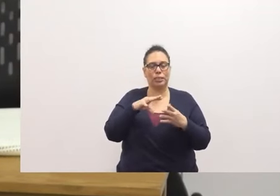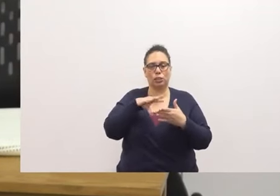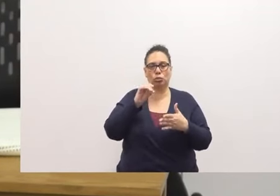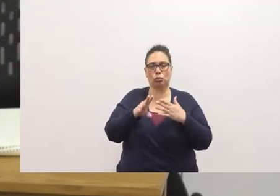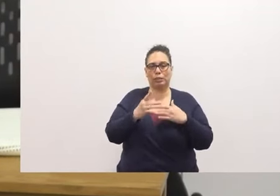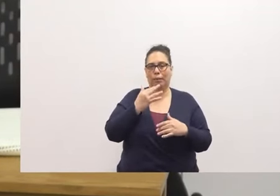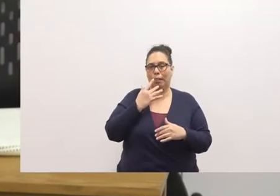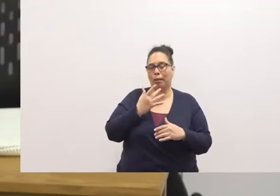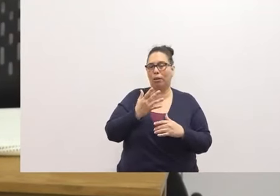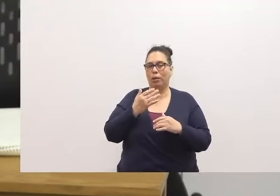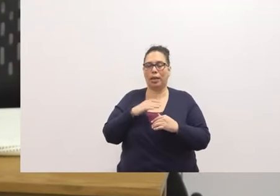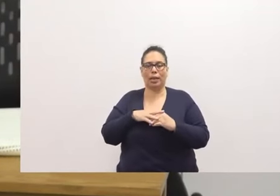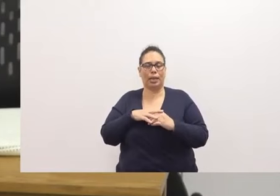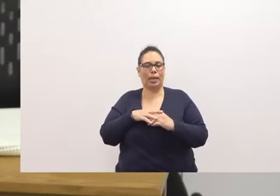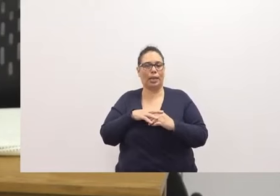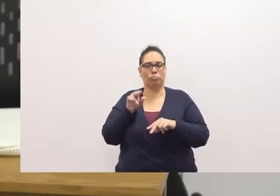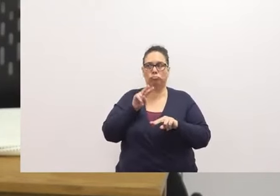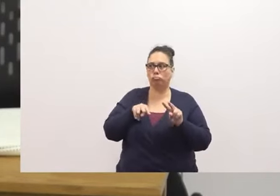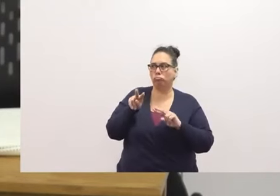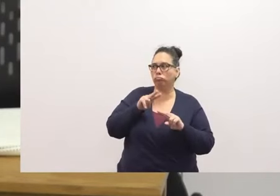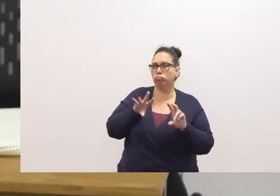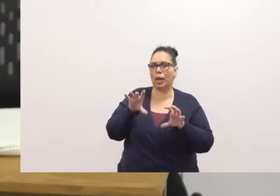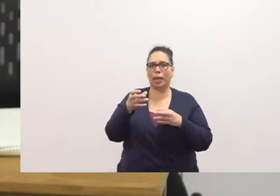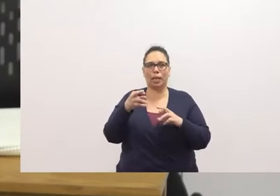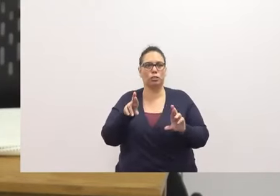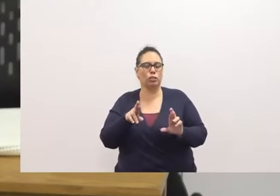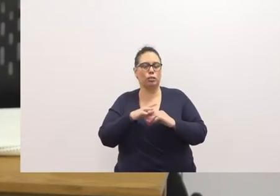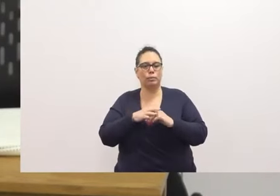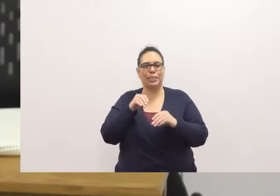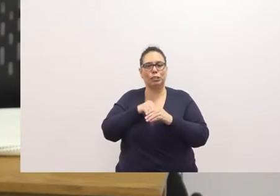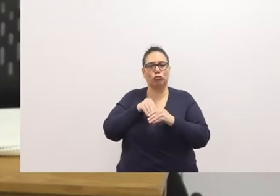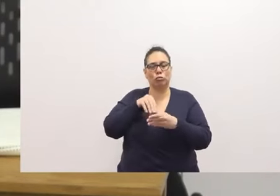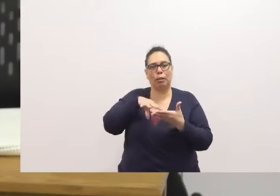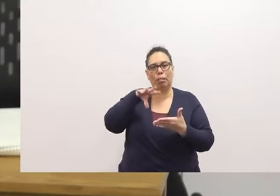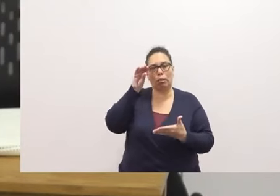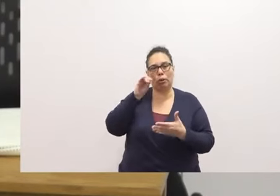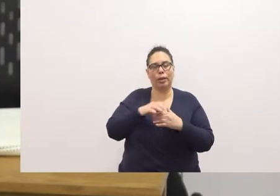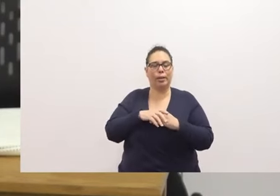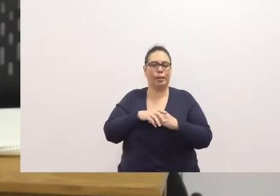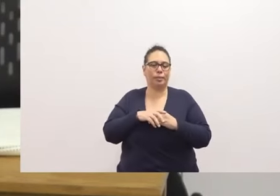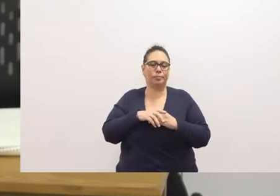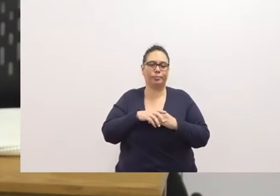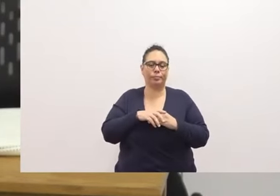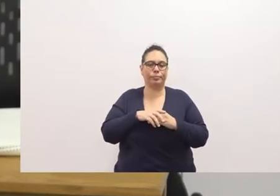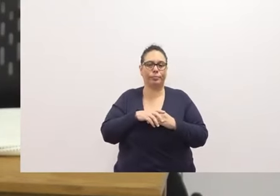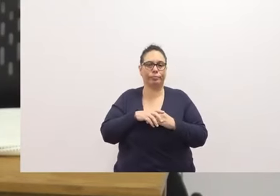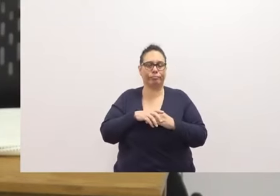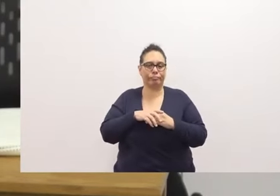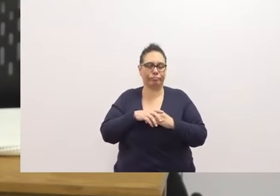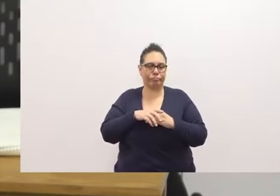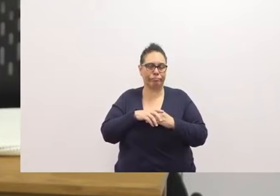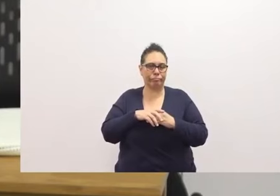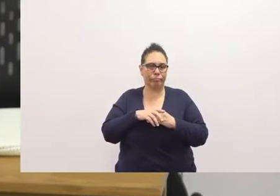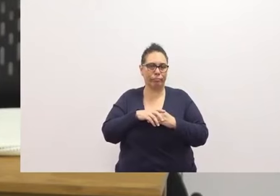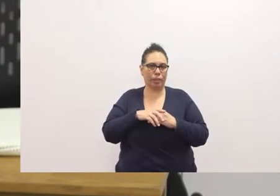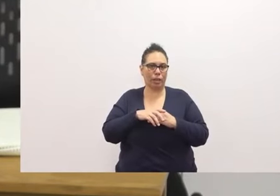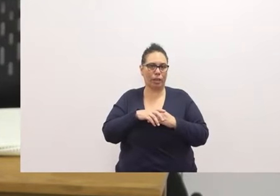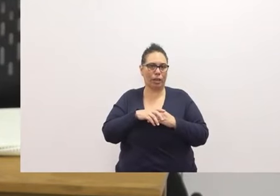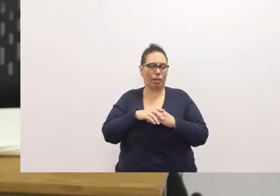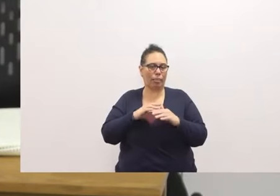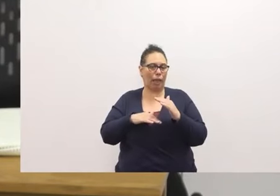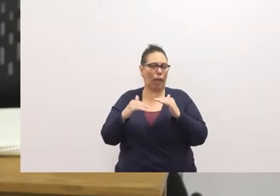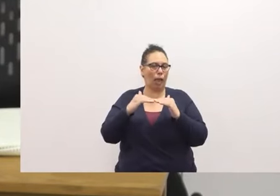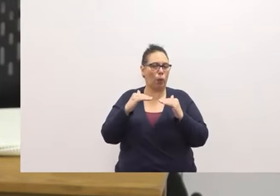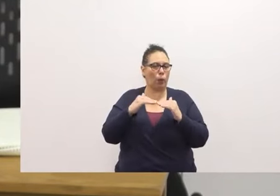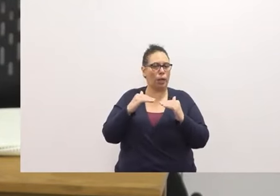color and walking classrooms with each other, internal learning walks that our schools have done. With at heart the equity dilemma question of